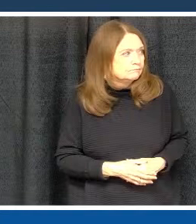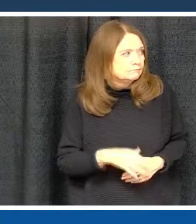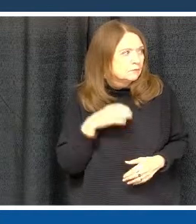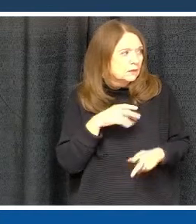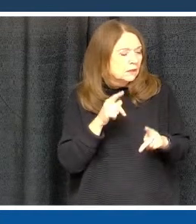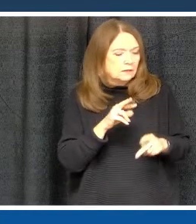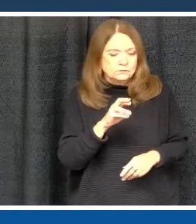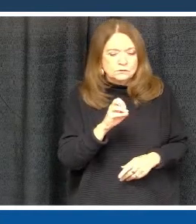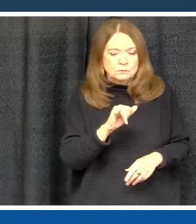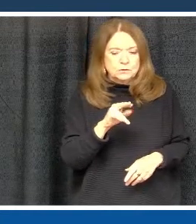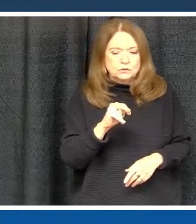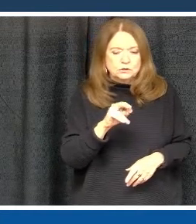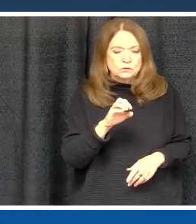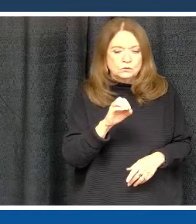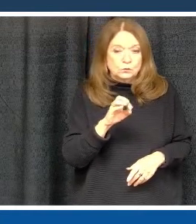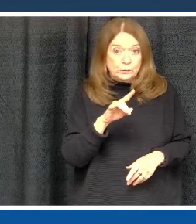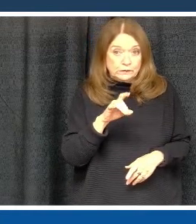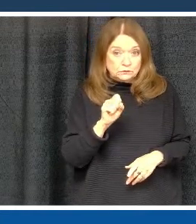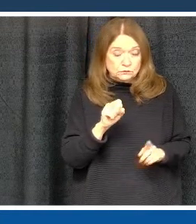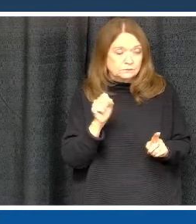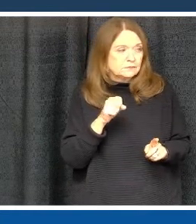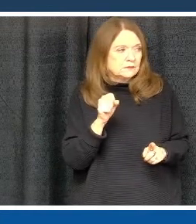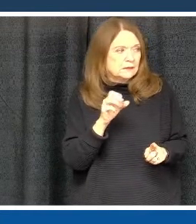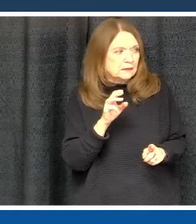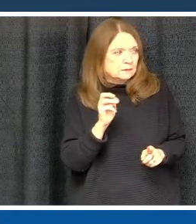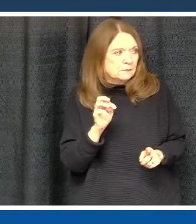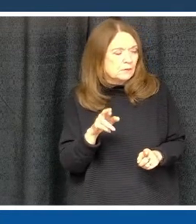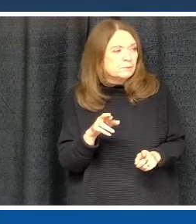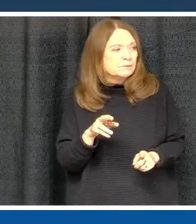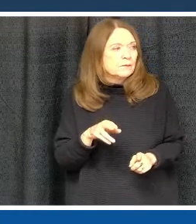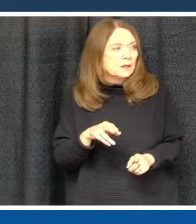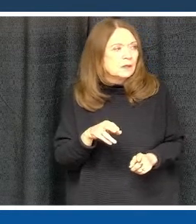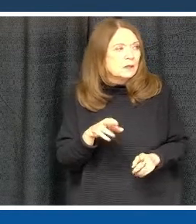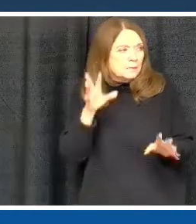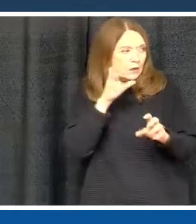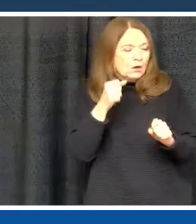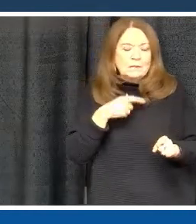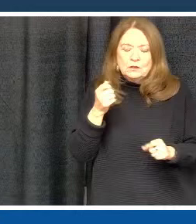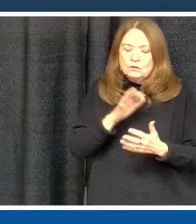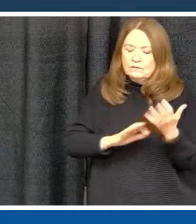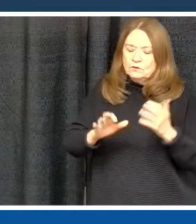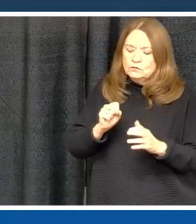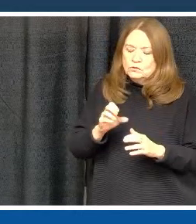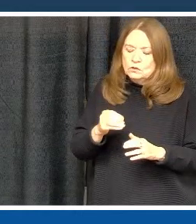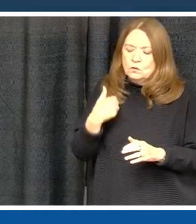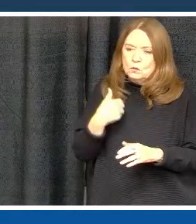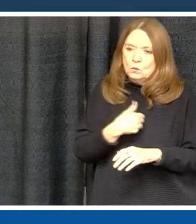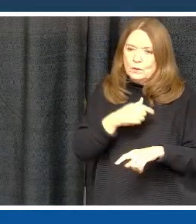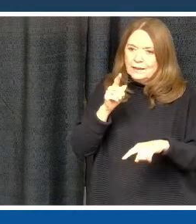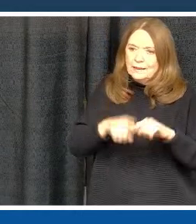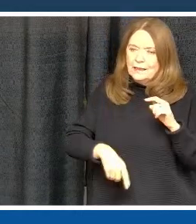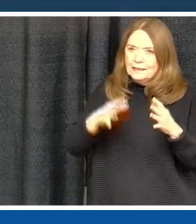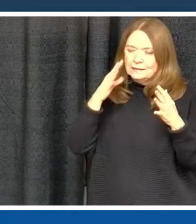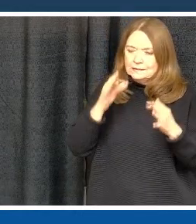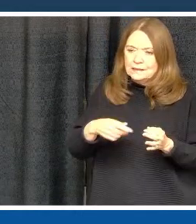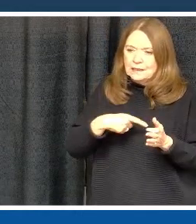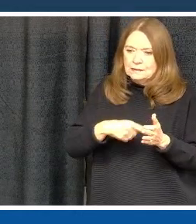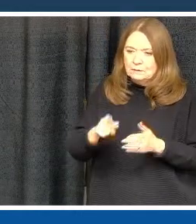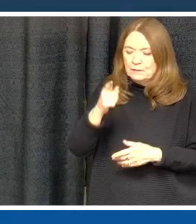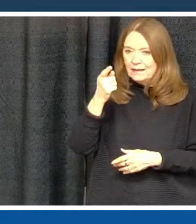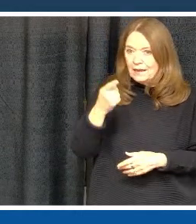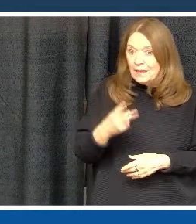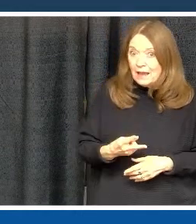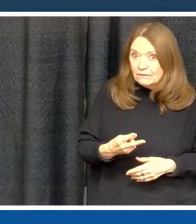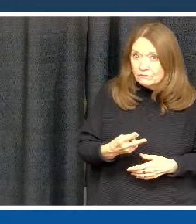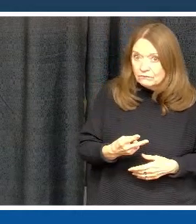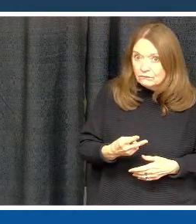Councilperson Reynolds, you have questions for Ms. Matta? Yes, Mayor, thank you. All right. Okay, I'm a little confused. So we can't decide to pay half of the bill?